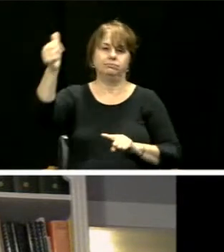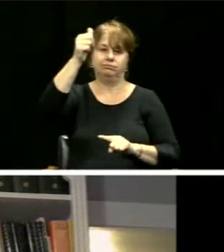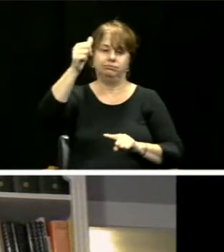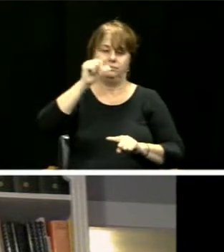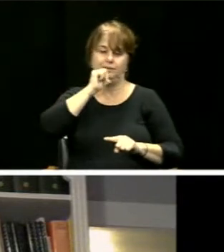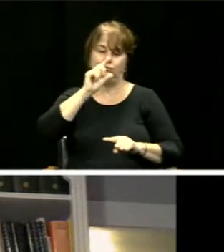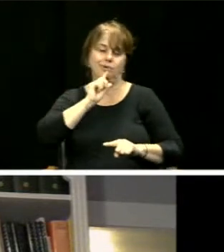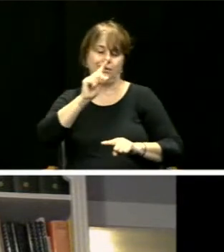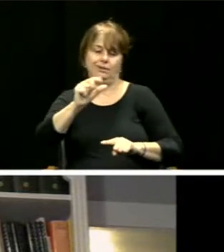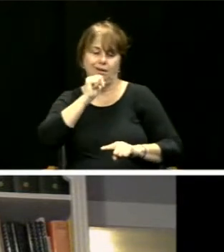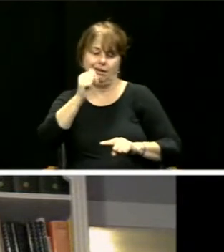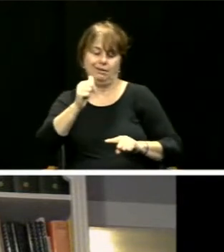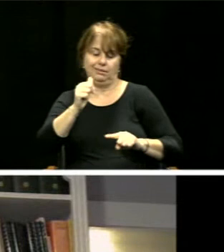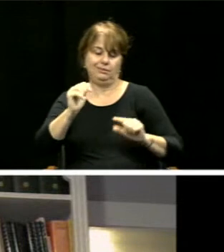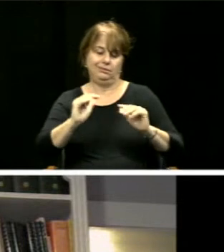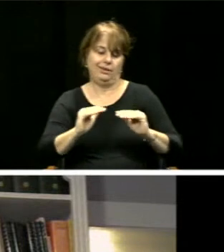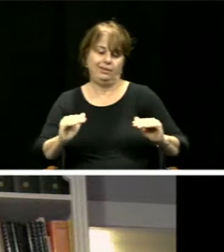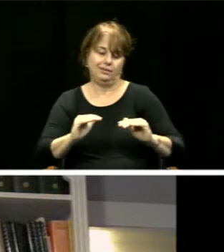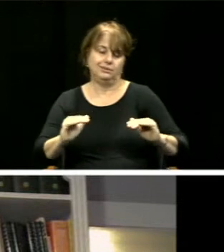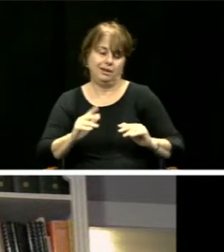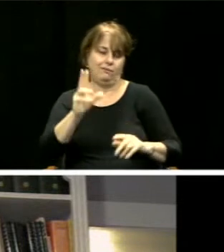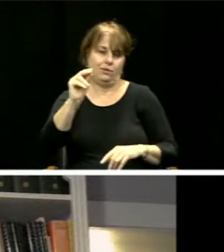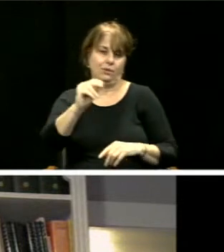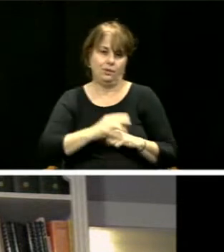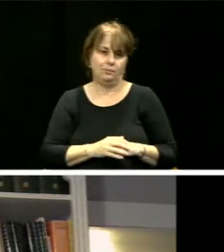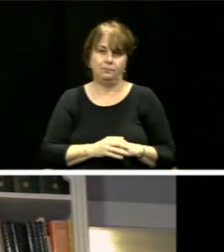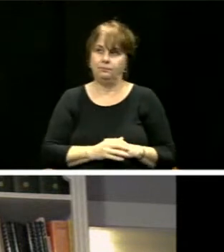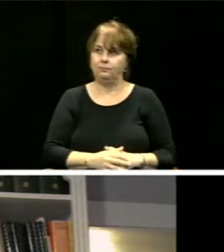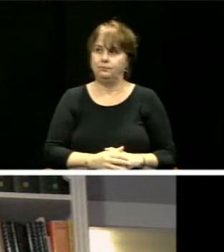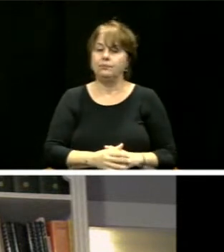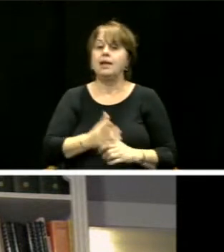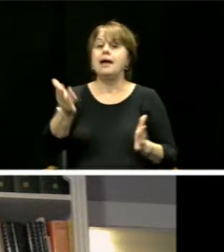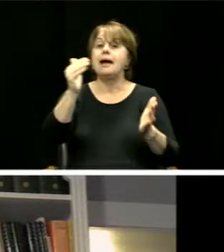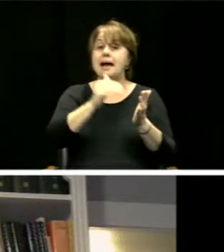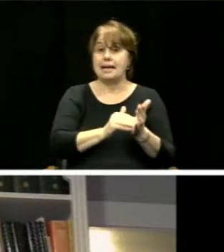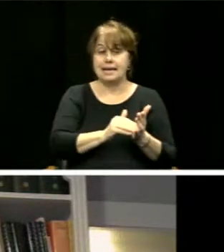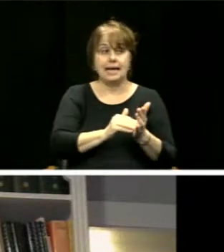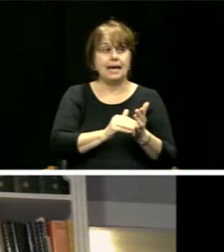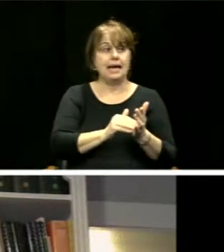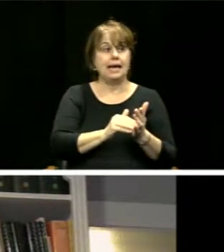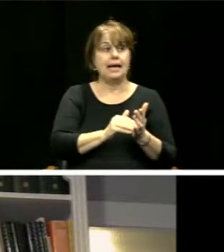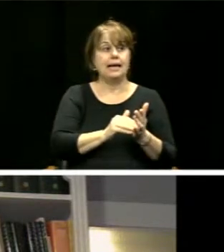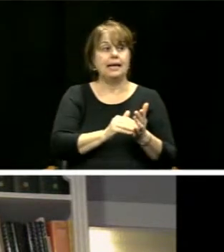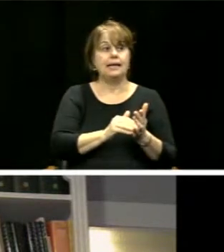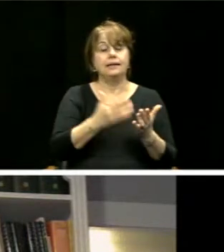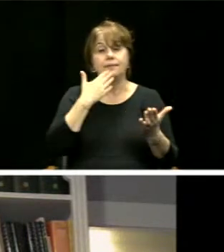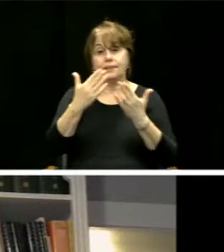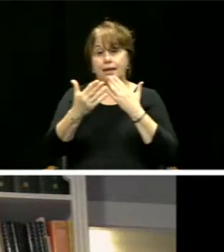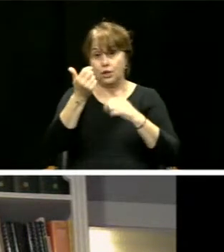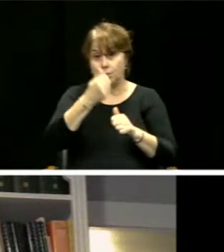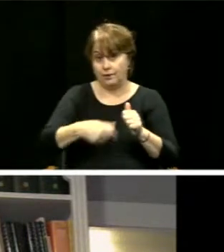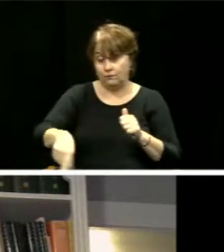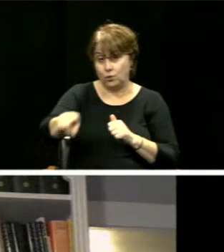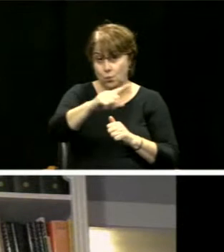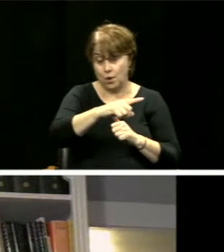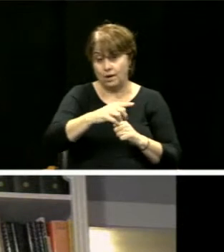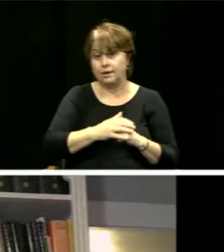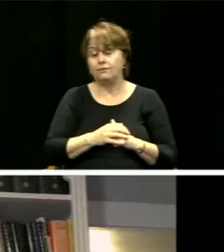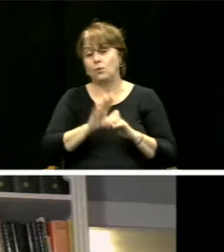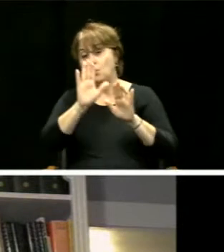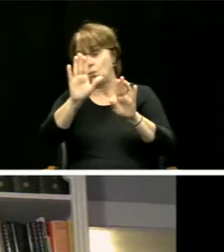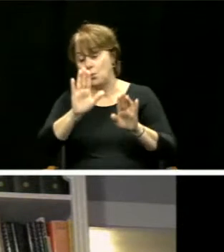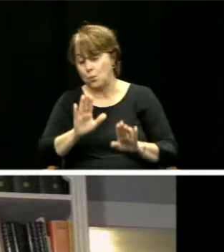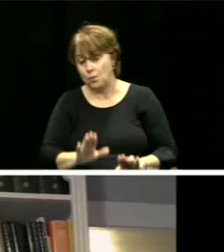pay grade, probably out of everyone else's. Again, I'd only close with thanking everybody for